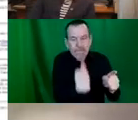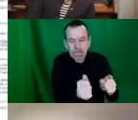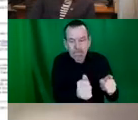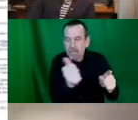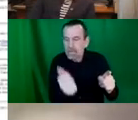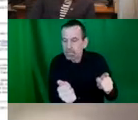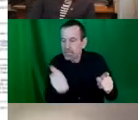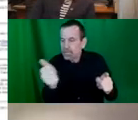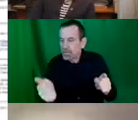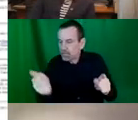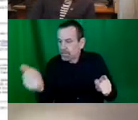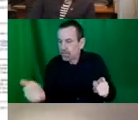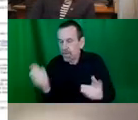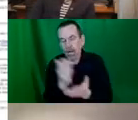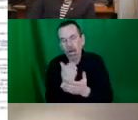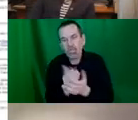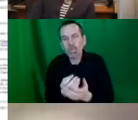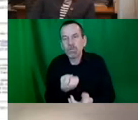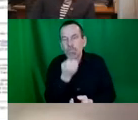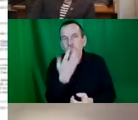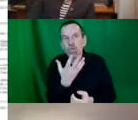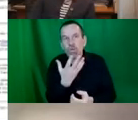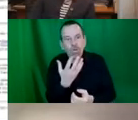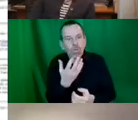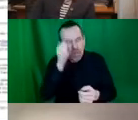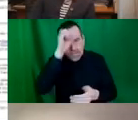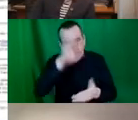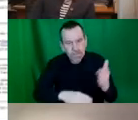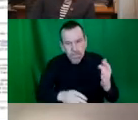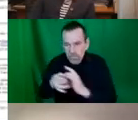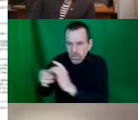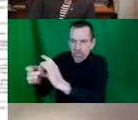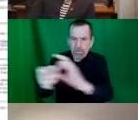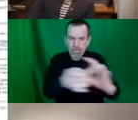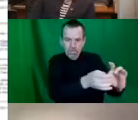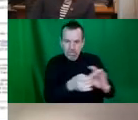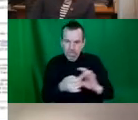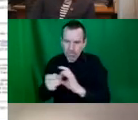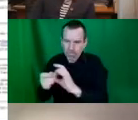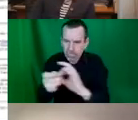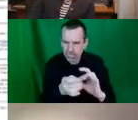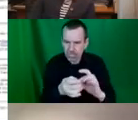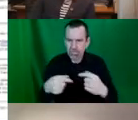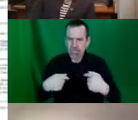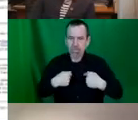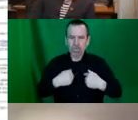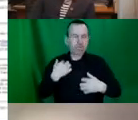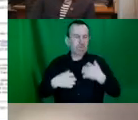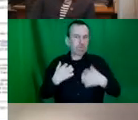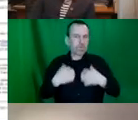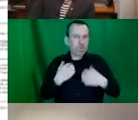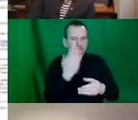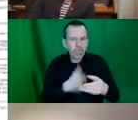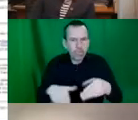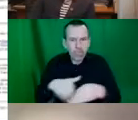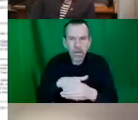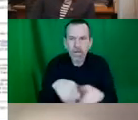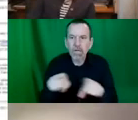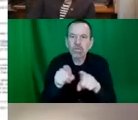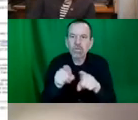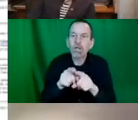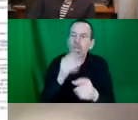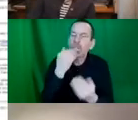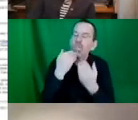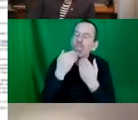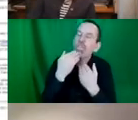was a wonderful collaborative experience seeing all our thoughts come together and a privilege to be part of it. I was particularly in awe of Francesca and Liz, who led the project